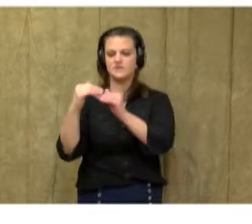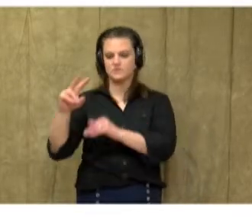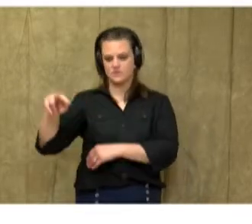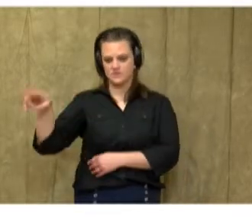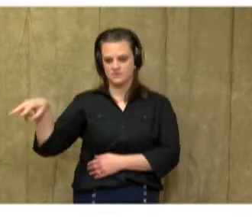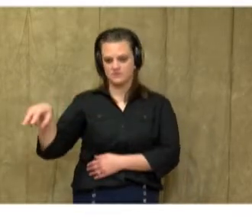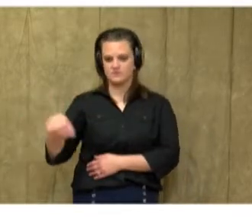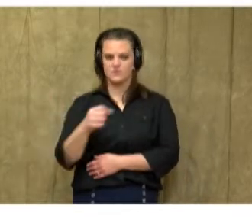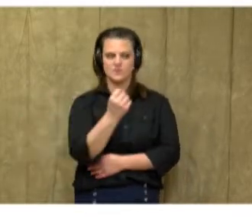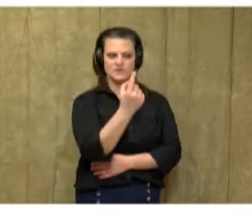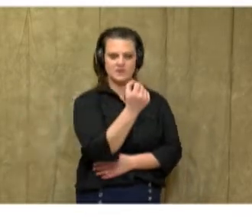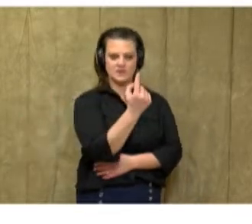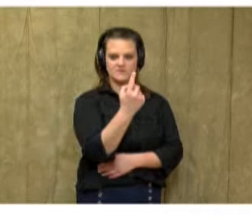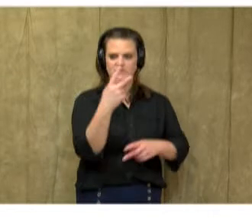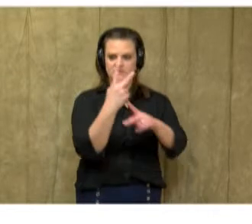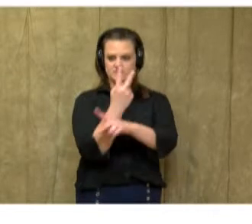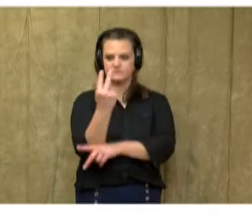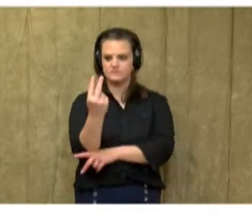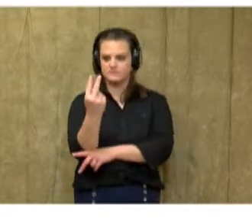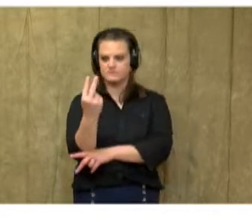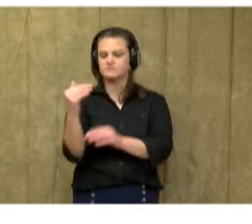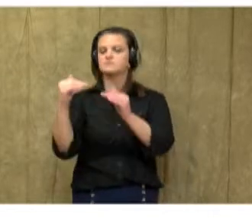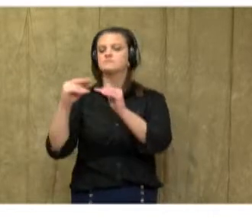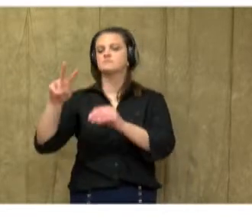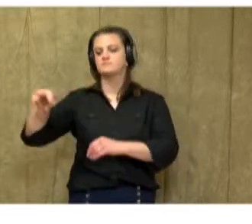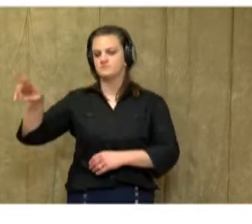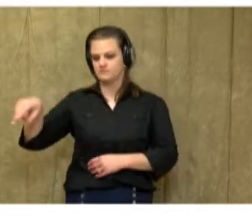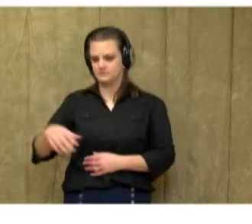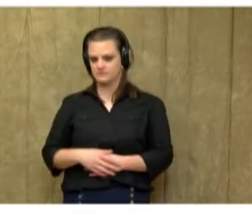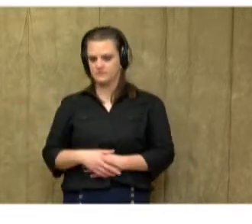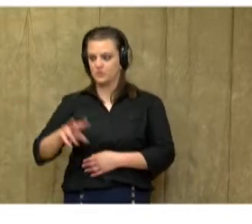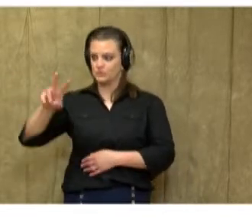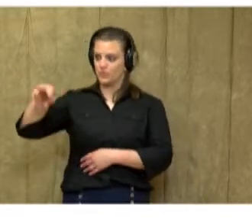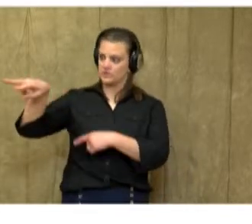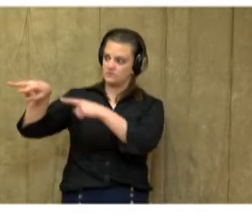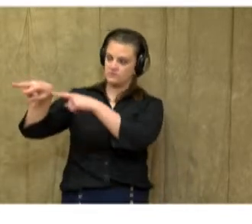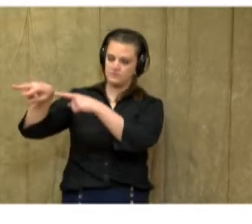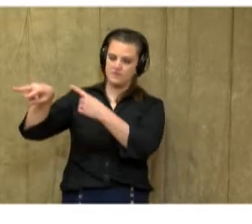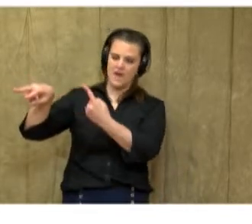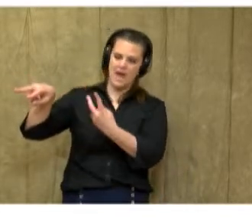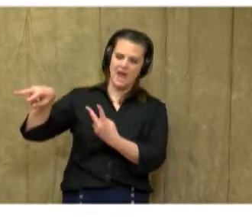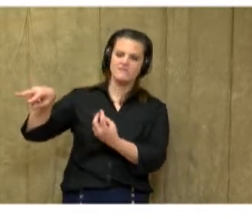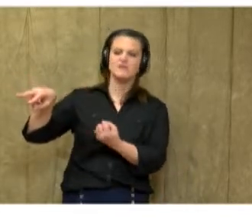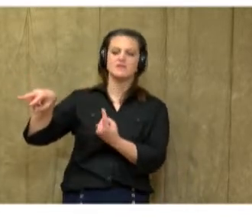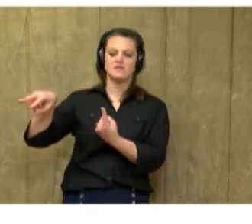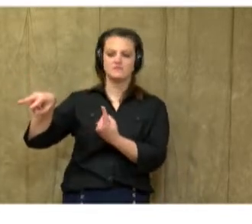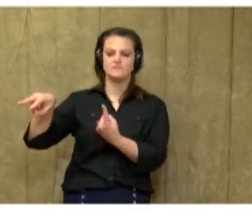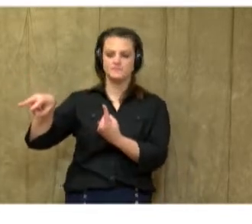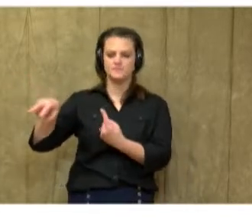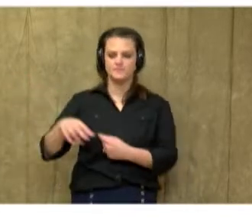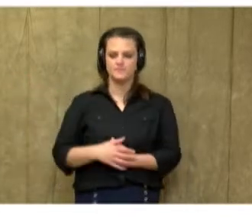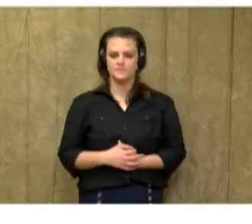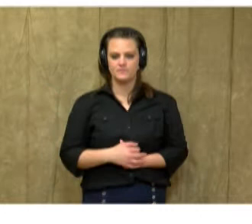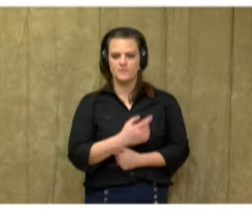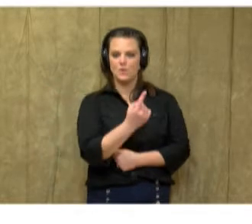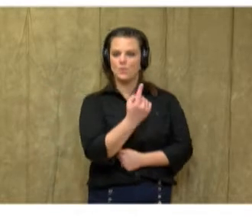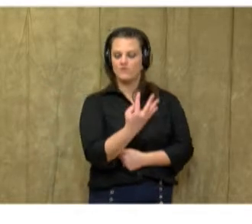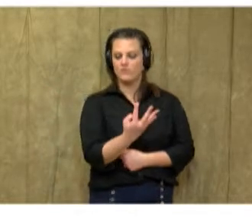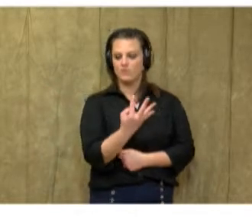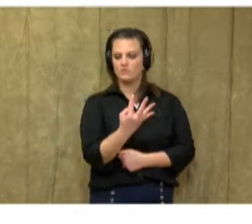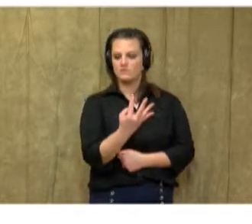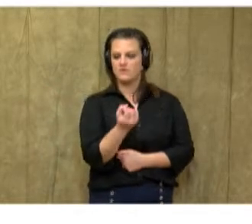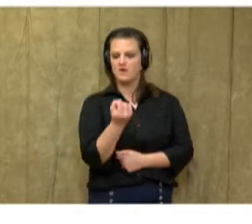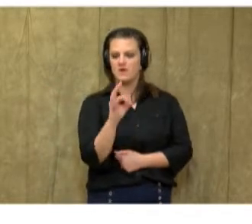times 2 is 22, so half of 22 is 11. What about 1/4 of